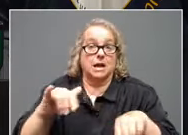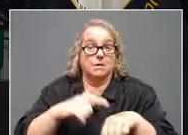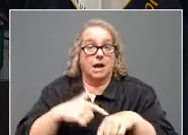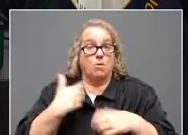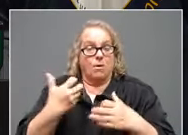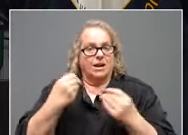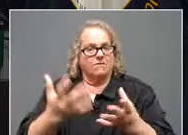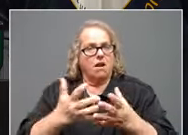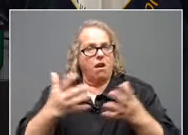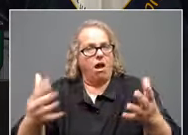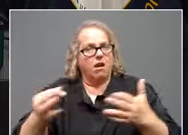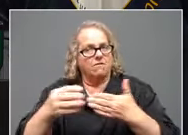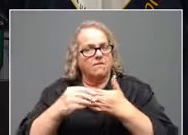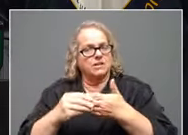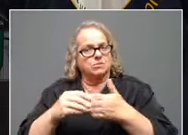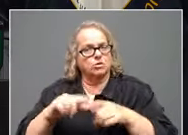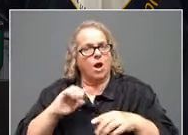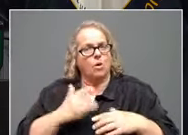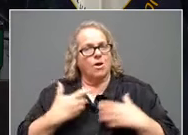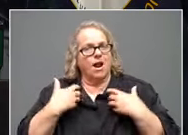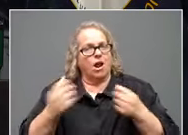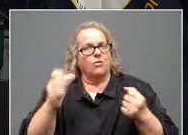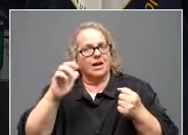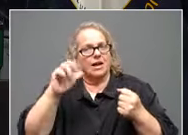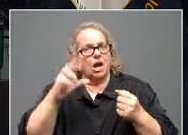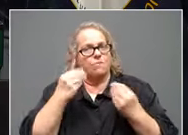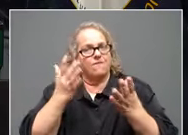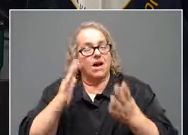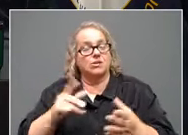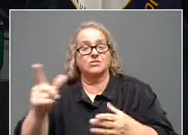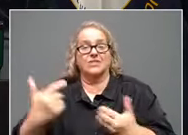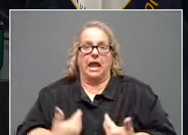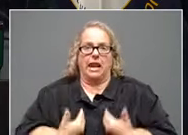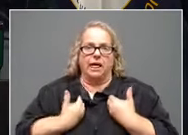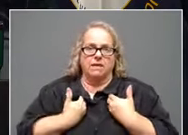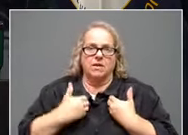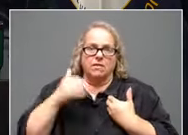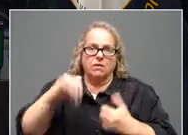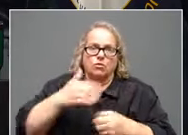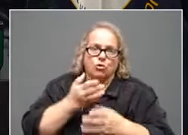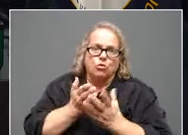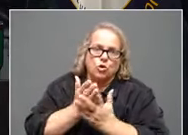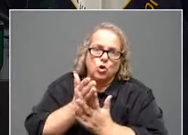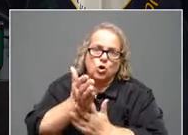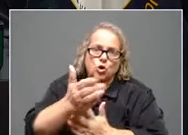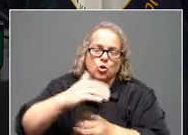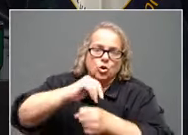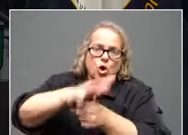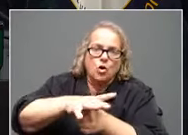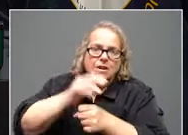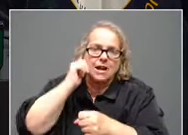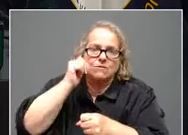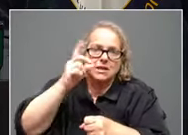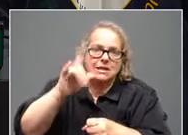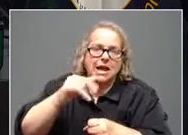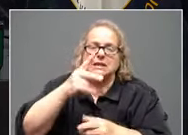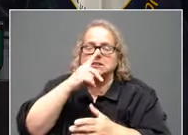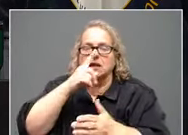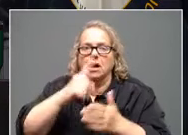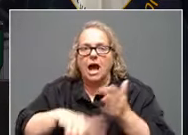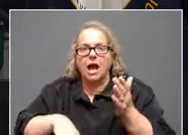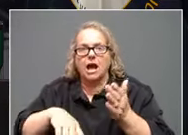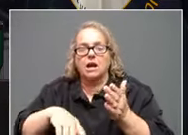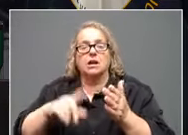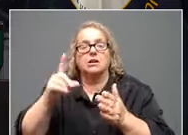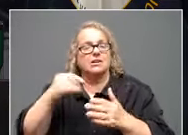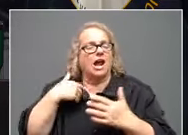our healthcare providers who have lived this thing every day, have seen what it does, and I don't want to judge cautious